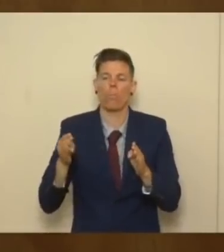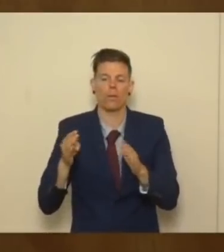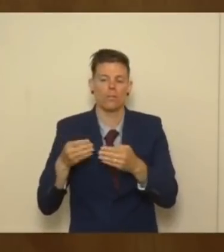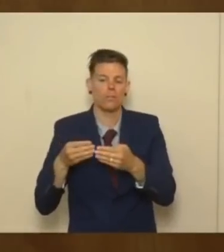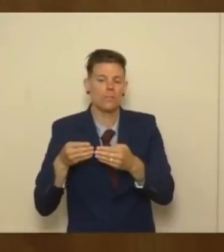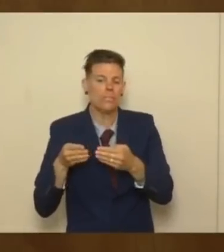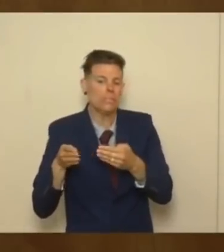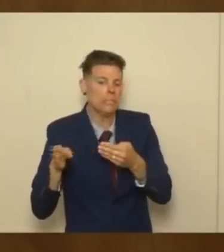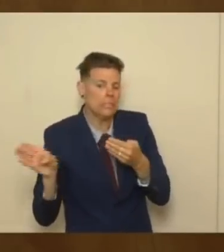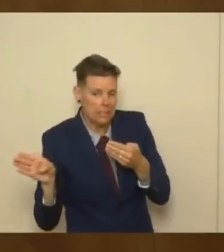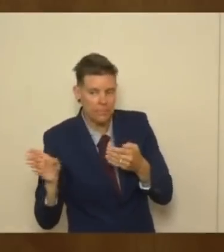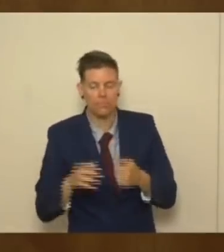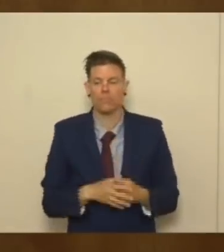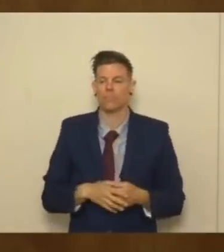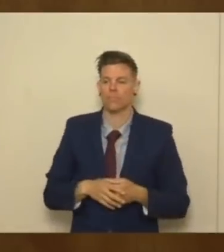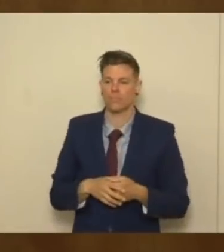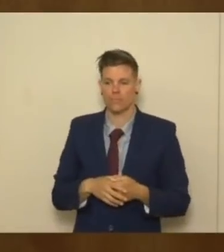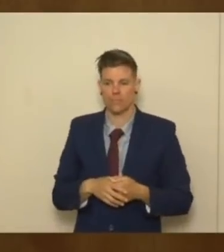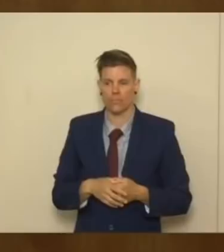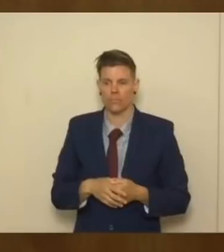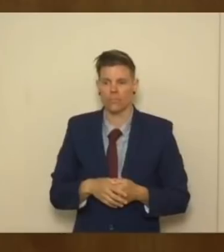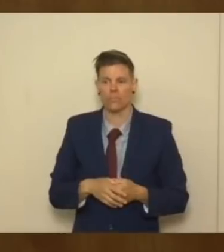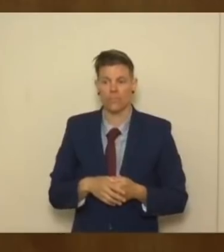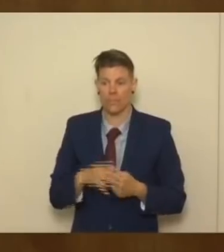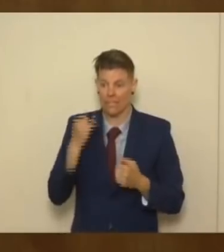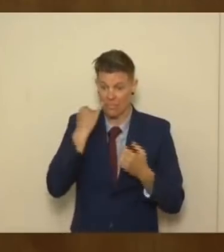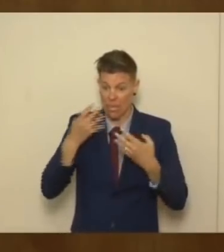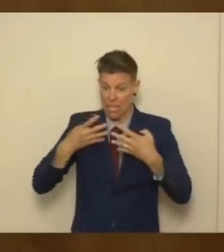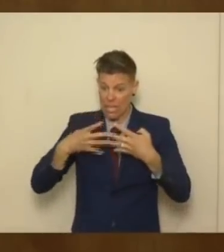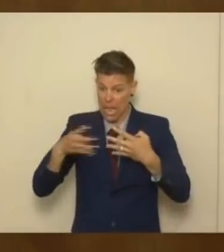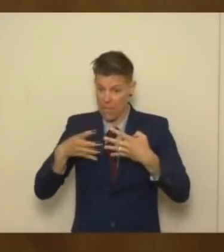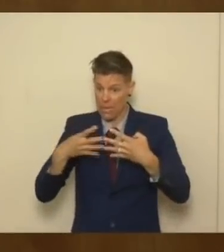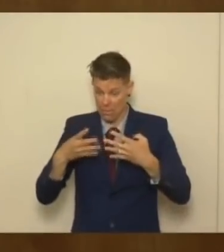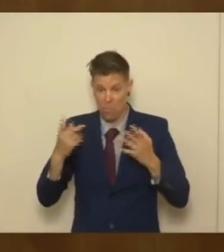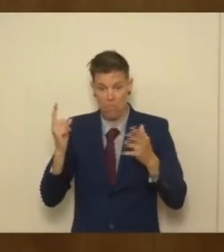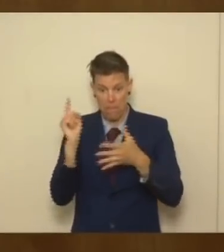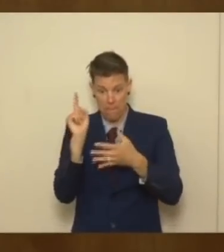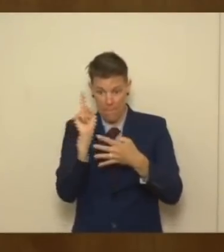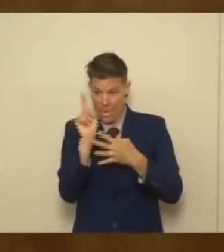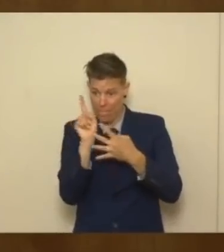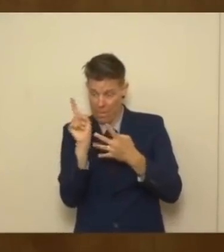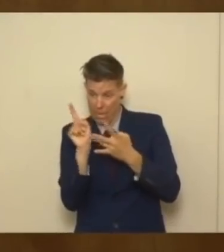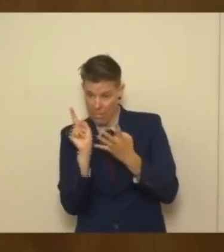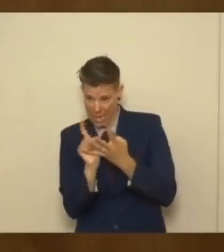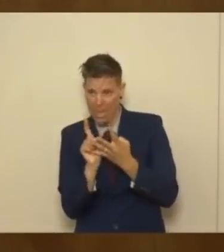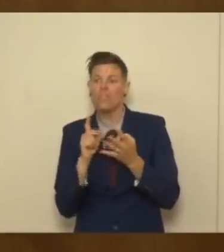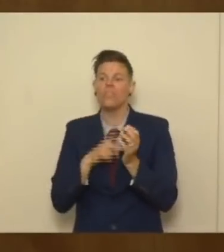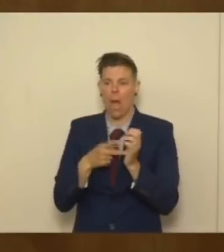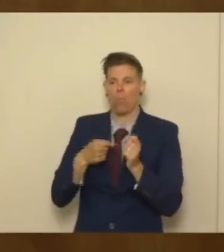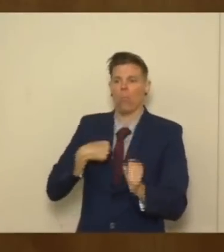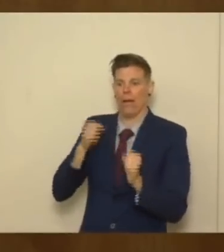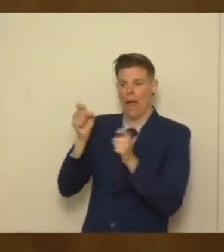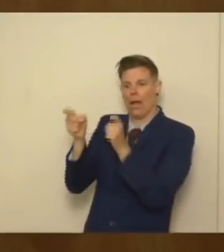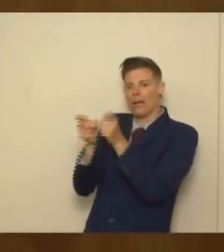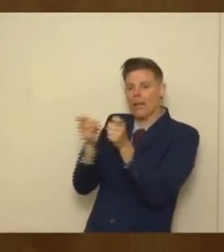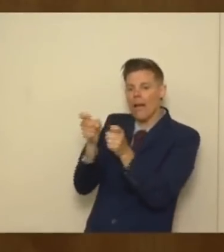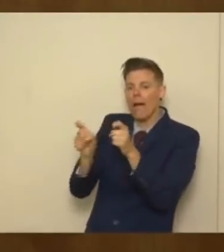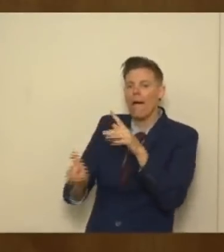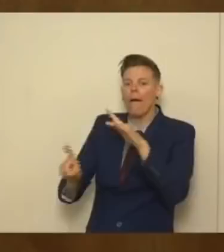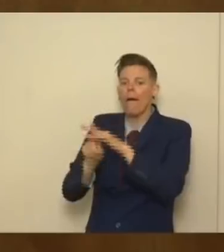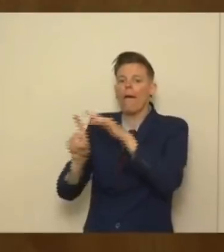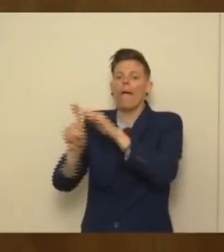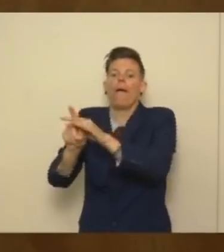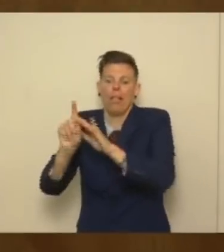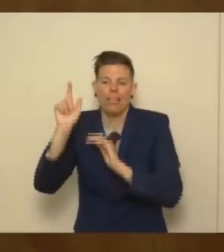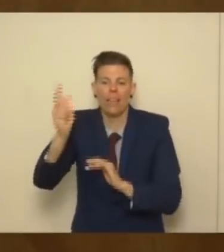the capacity to handle those cases. And what's tricky about schools, particularly tricky about schools, 2 things is, one is I